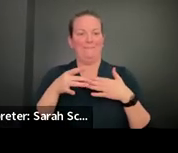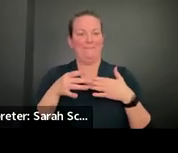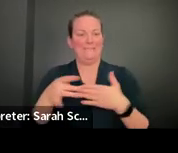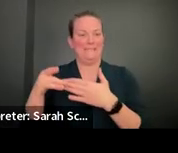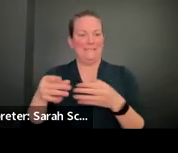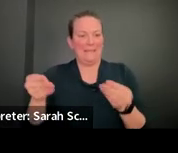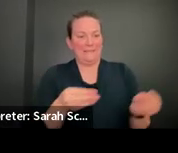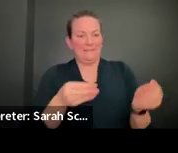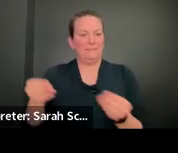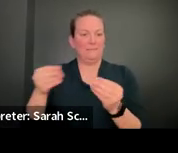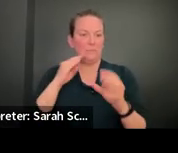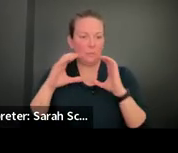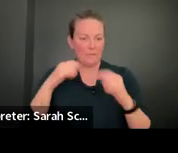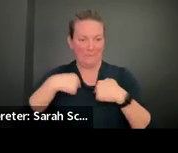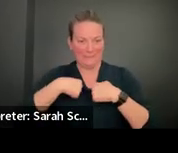communication.